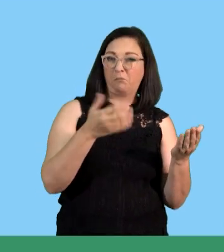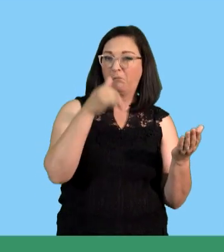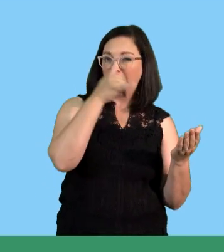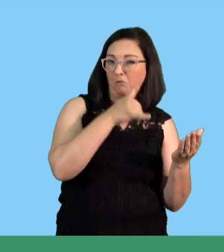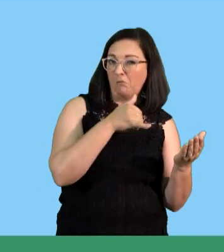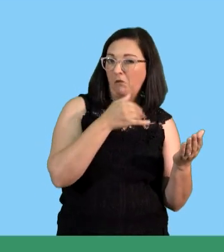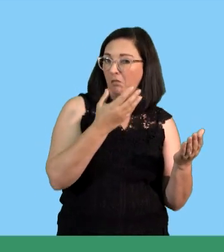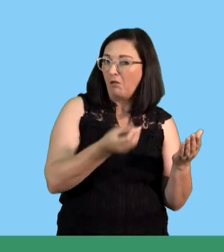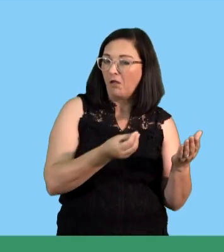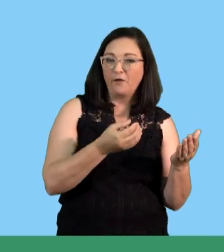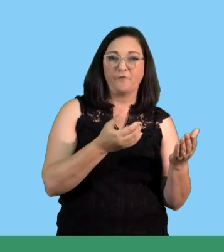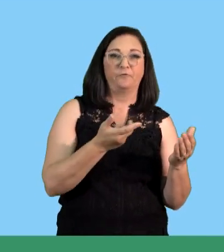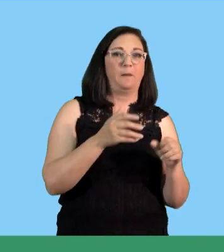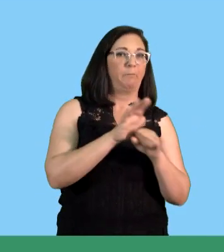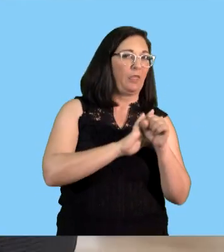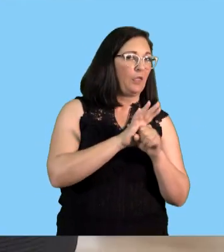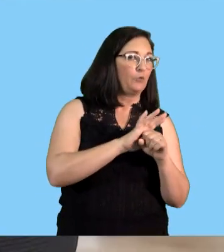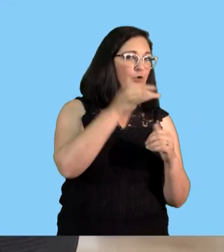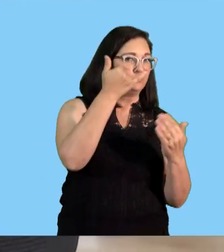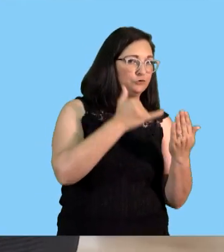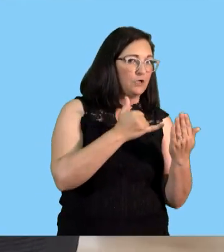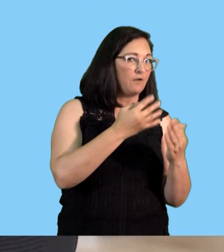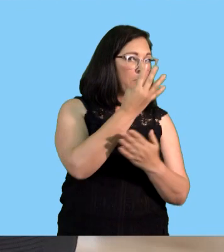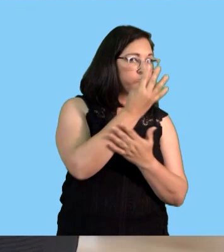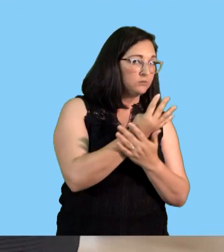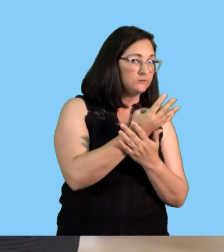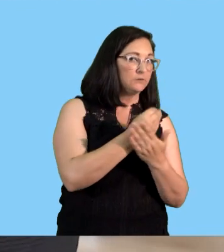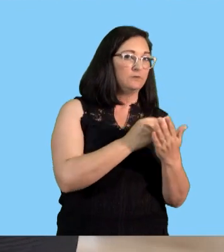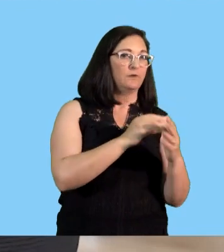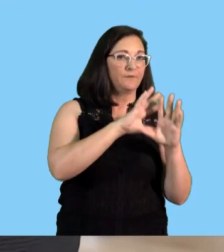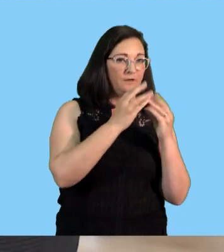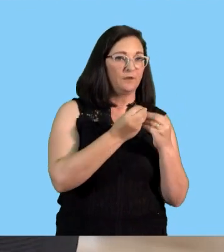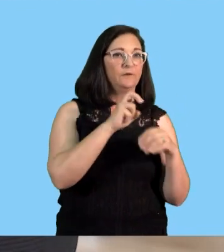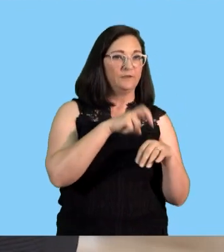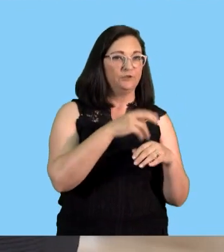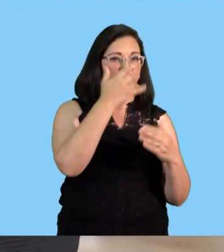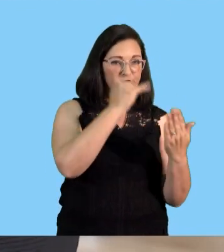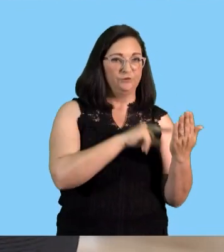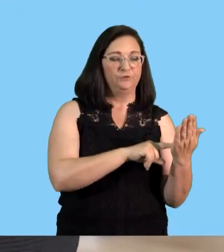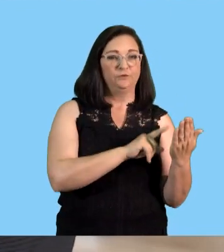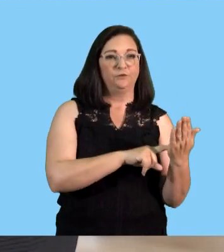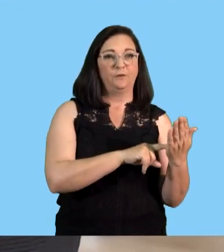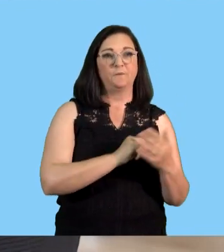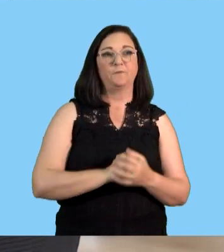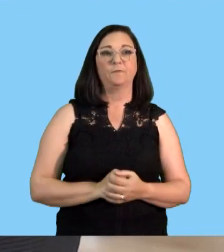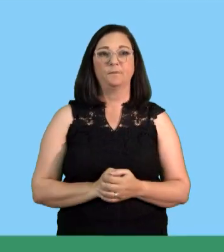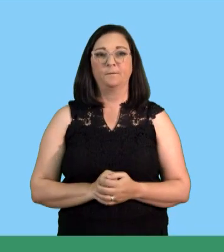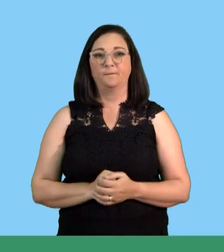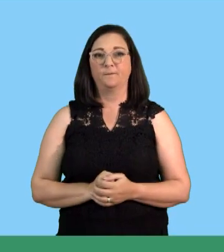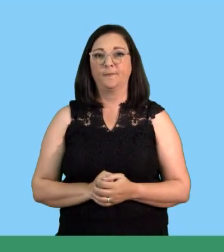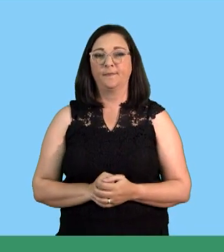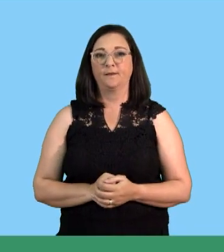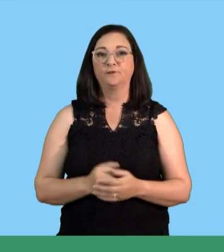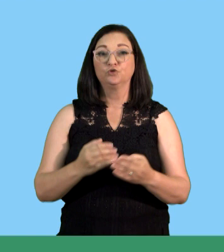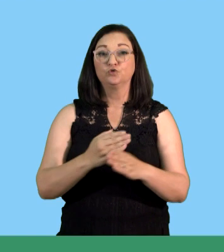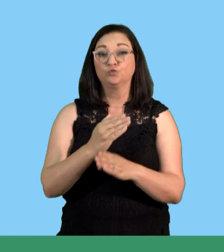criminal references, maybe if you've been you from prison or all those things. We need to do a background check on that, and reference checks